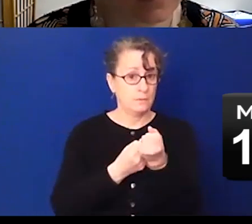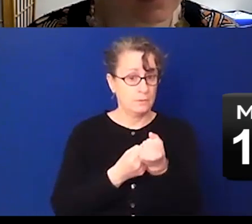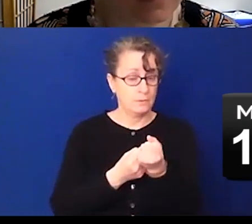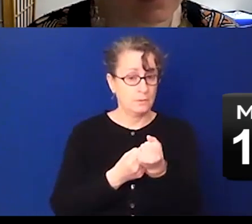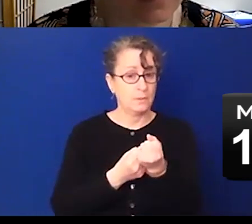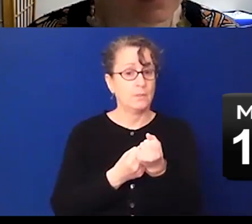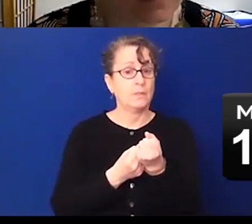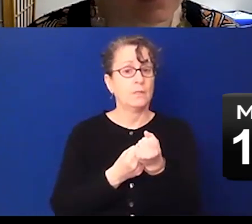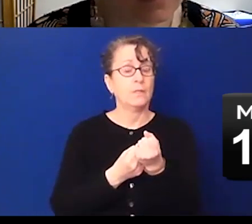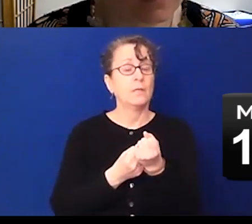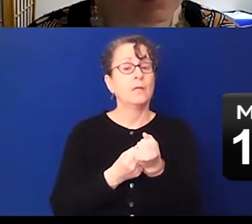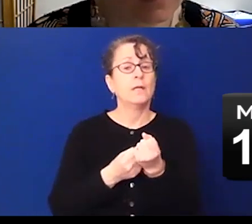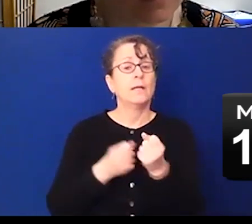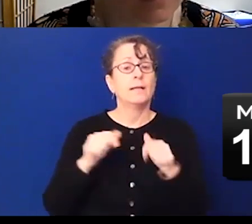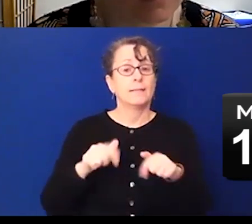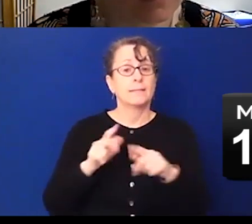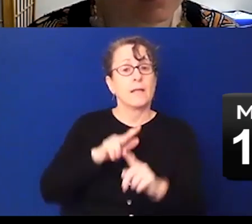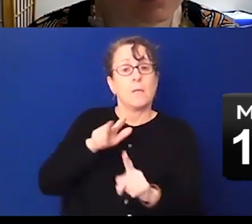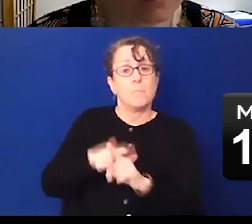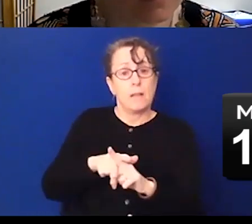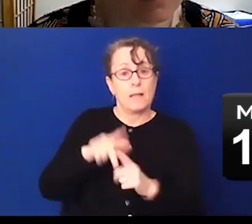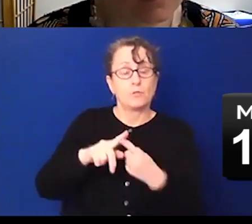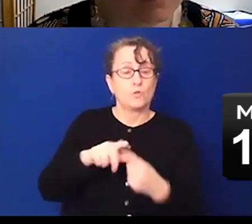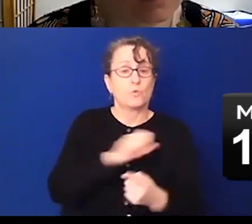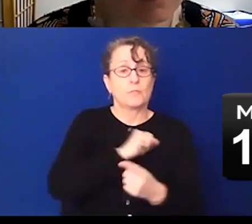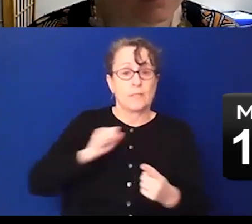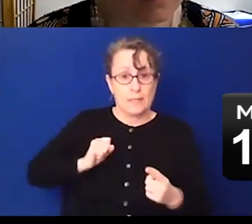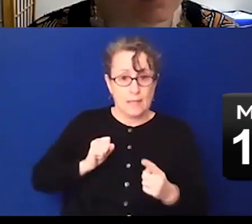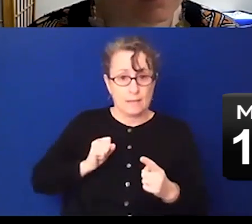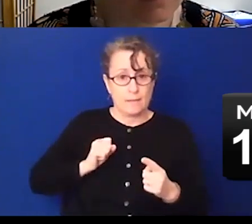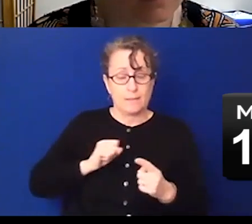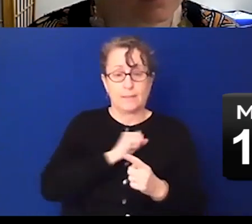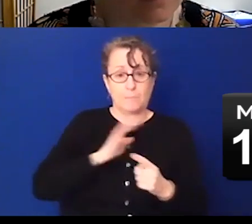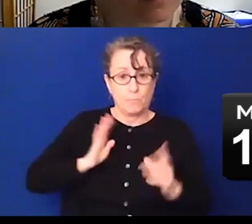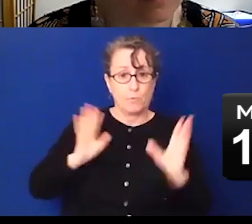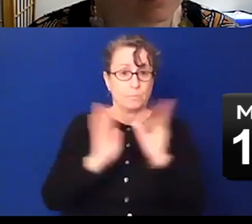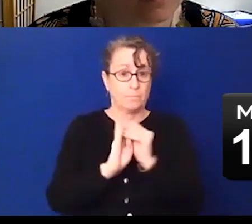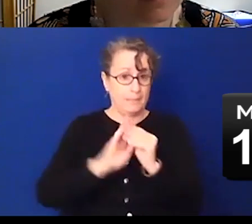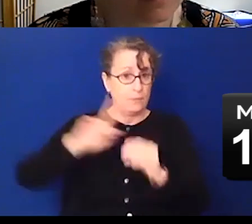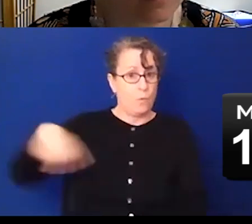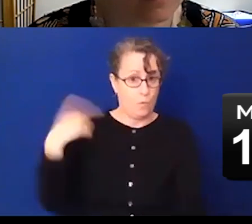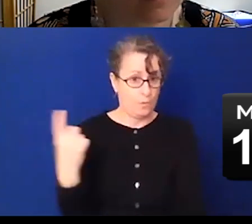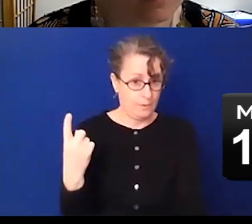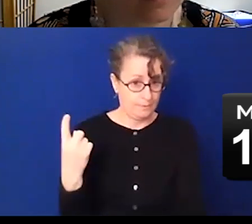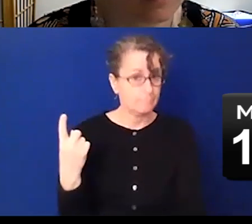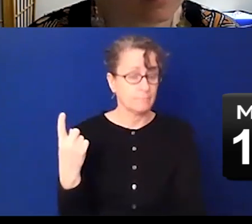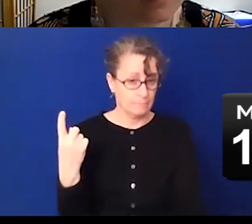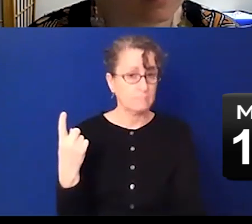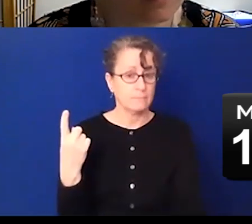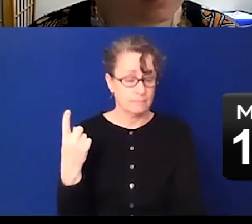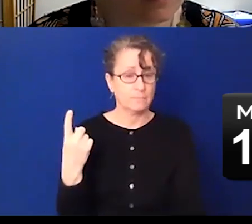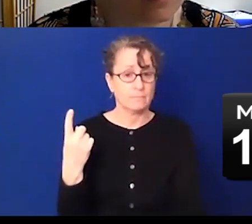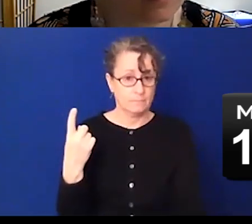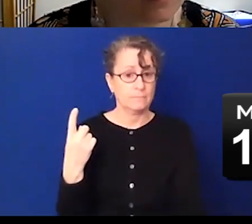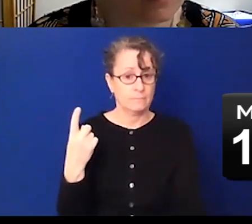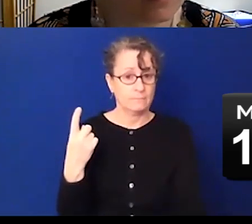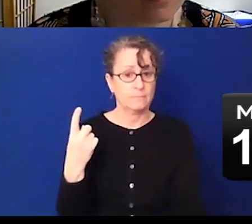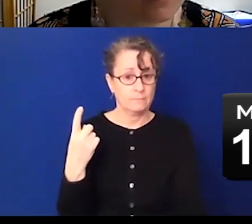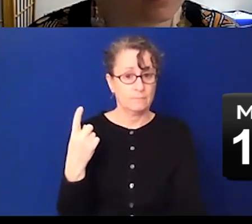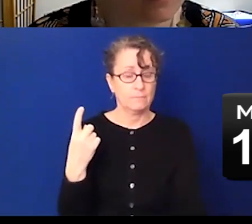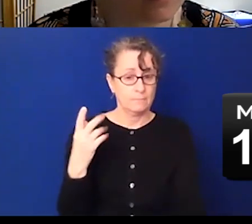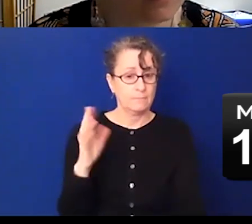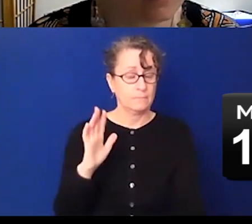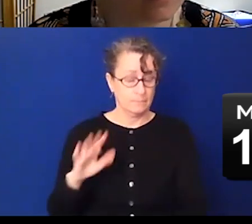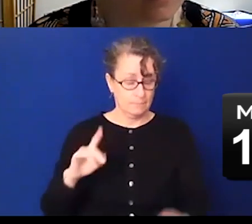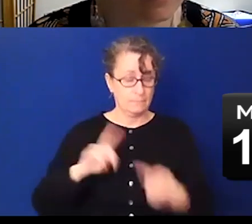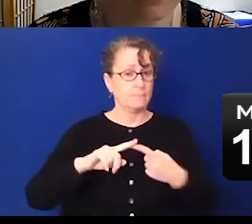applying to select board meetings only. I feel less confident about that as it relates